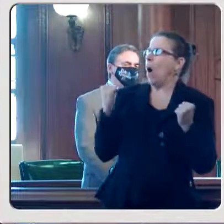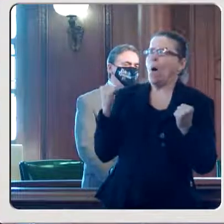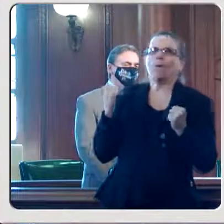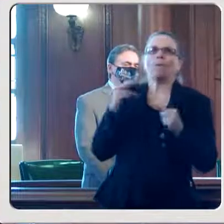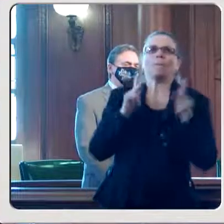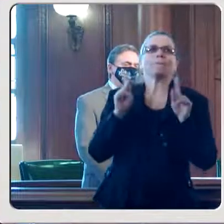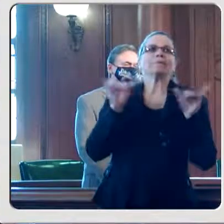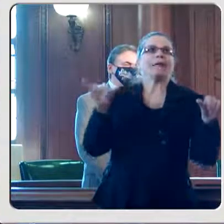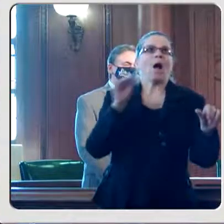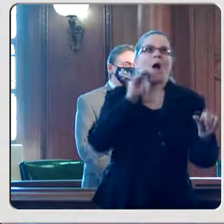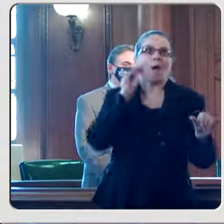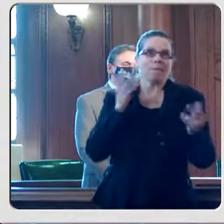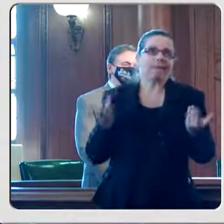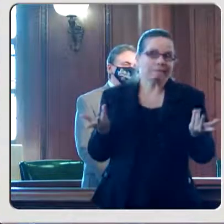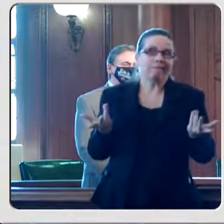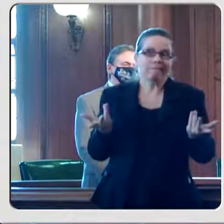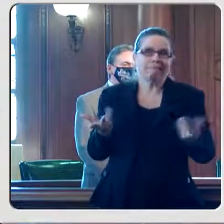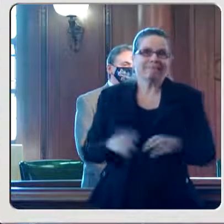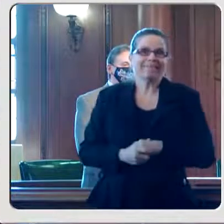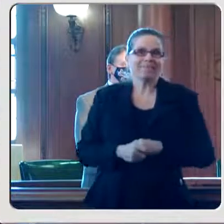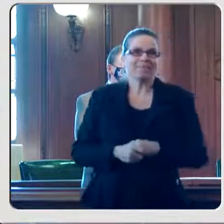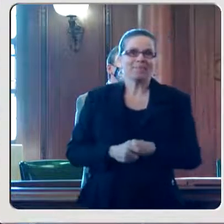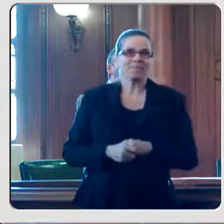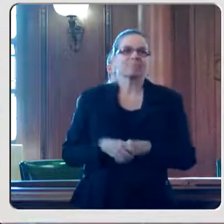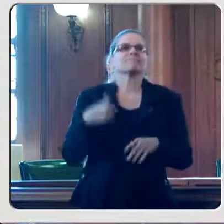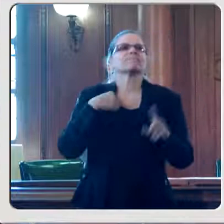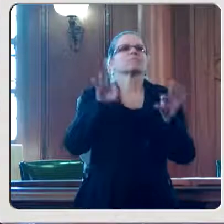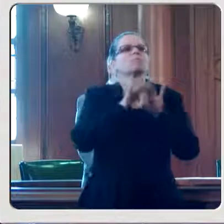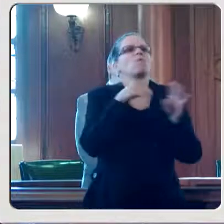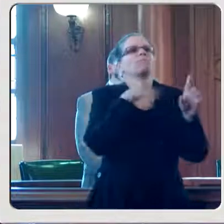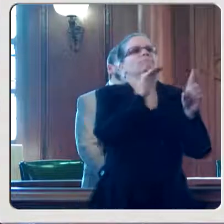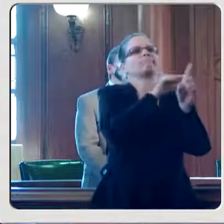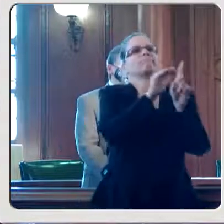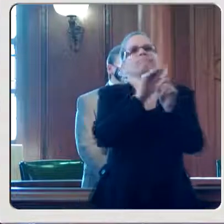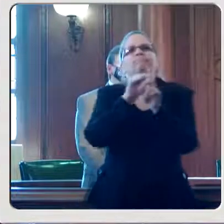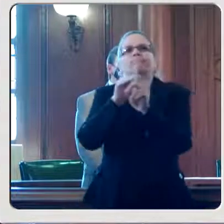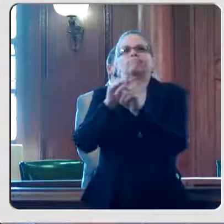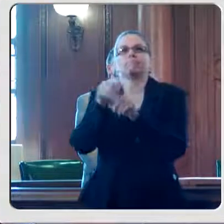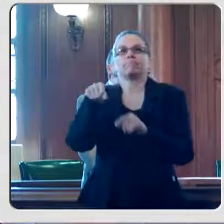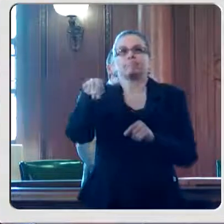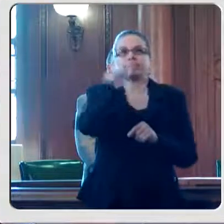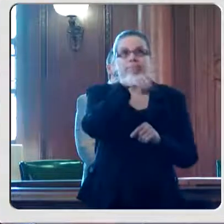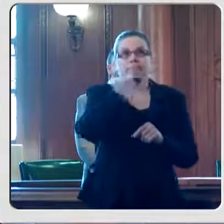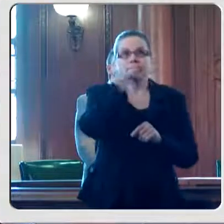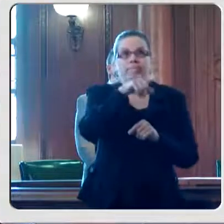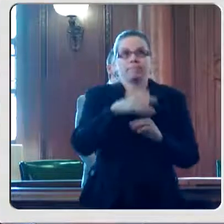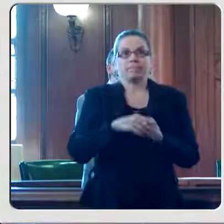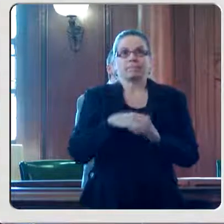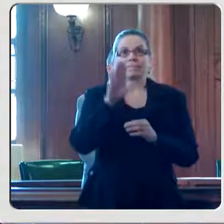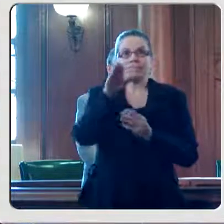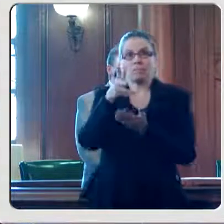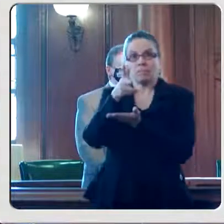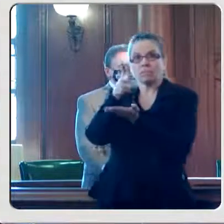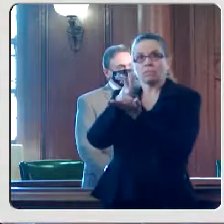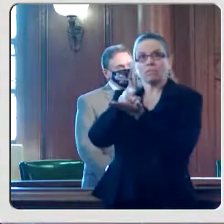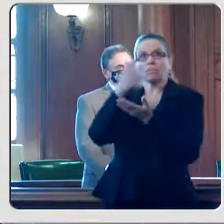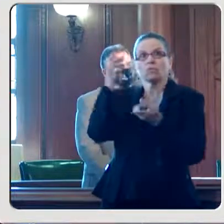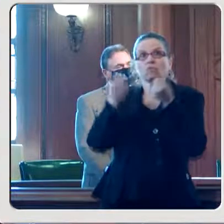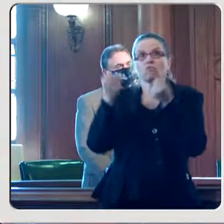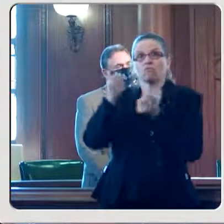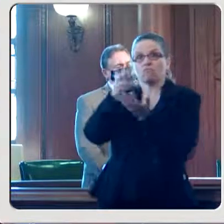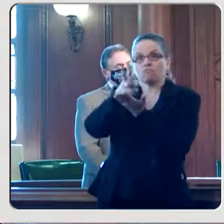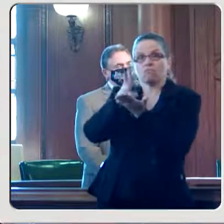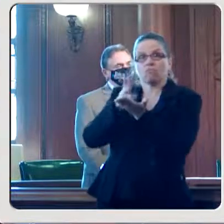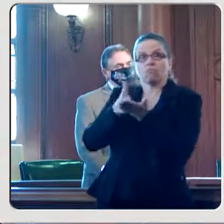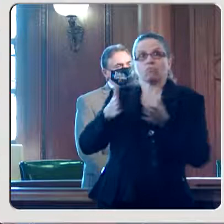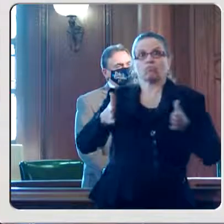And I would just remind everybody that we have a parking ban in place. We have another snowstorm coming tomorrow, and we